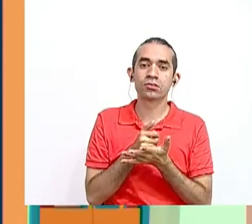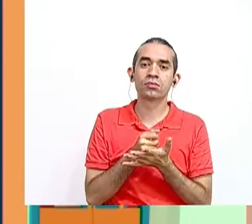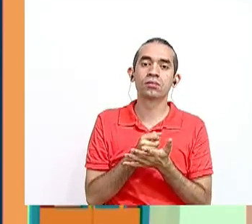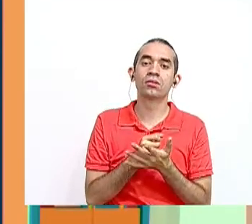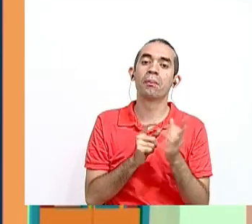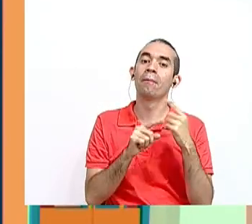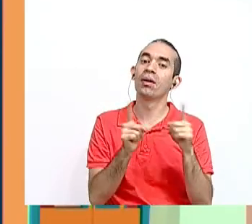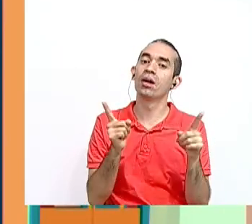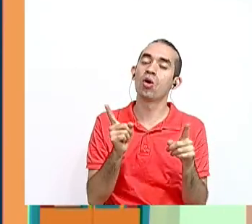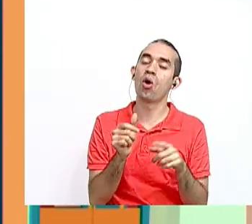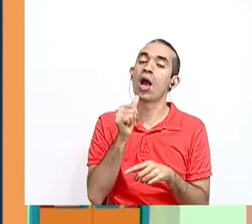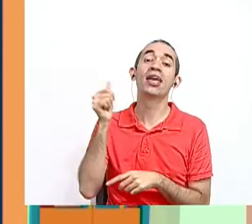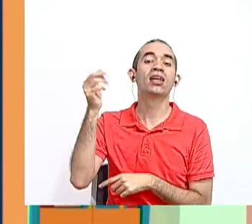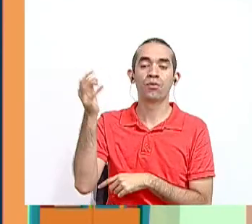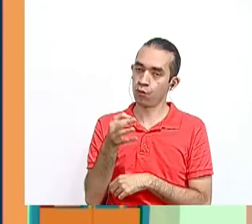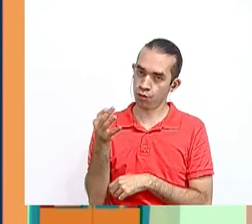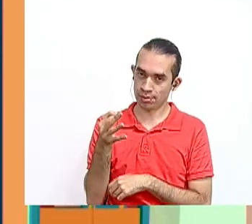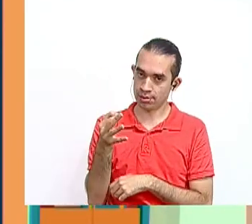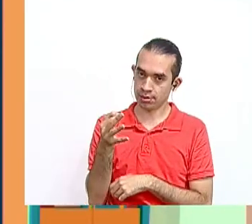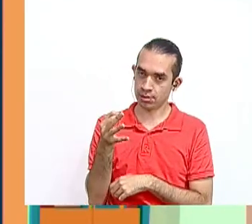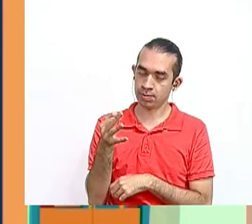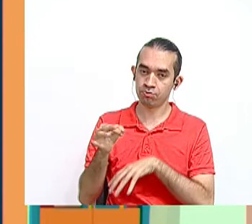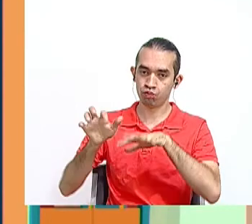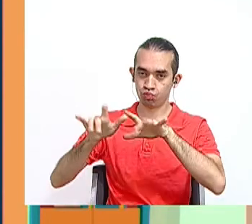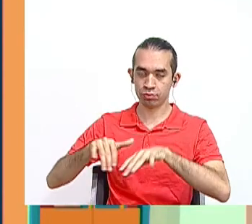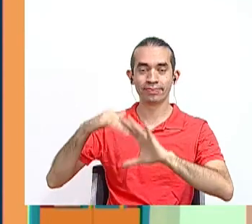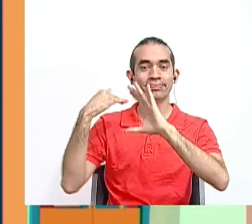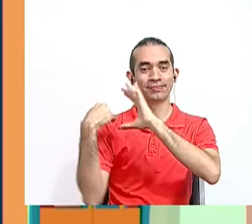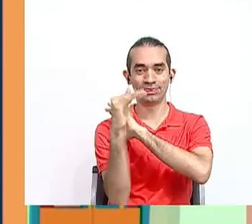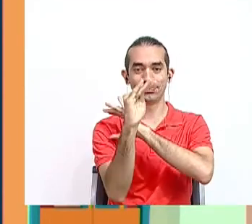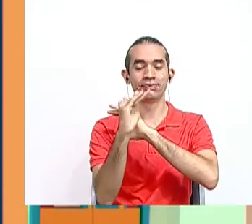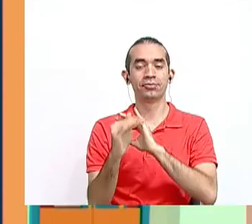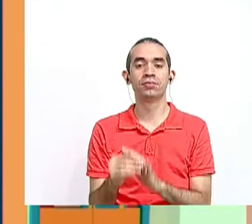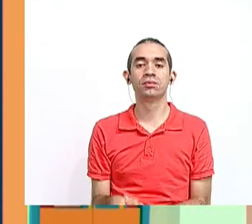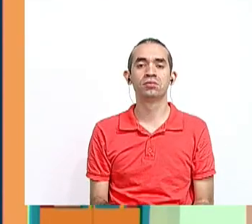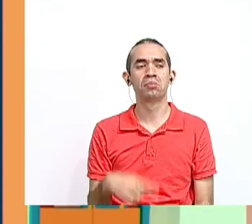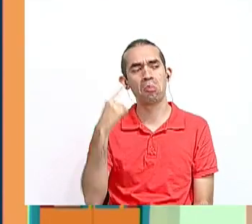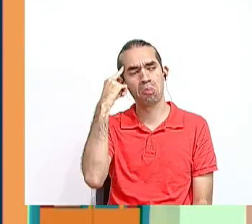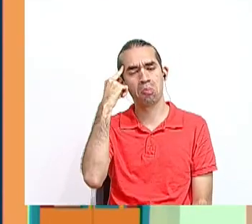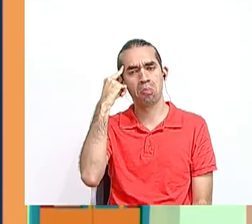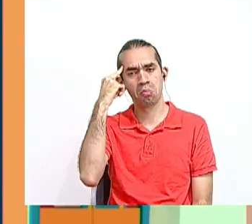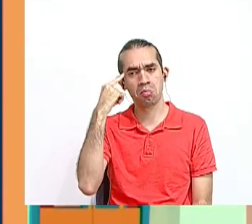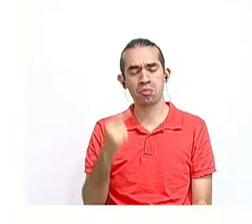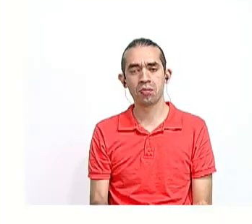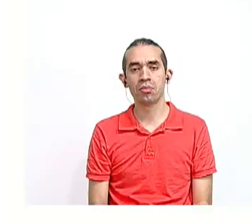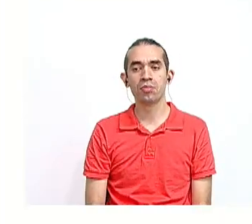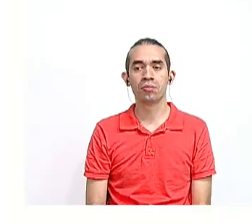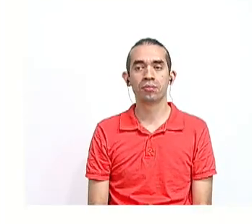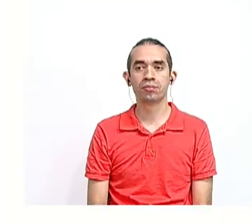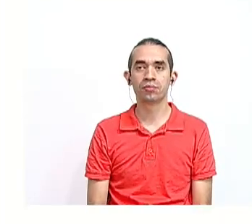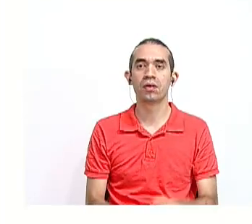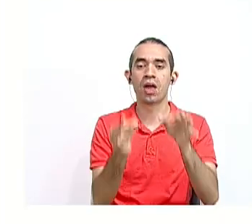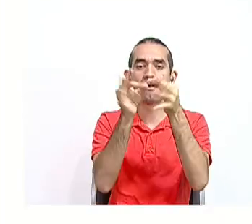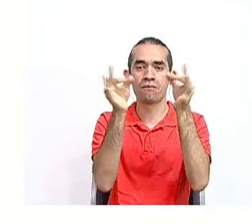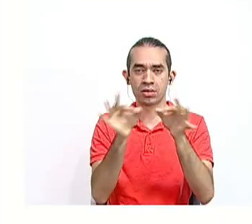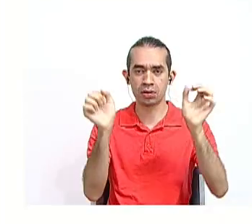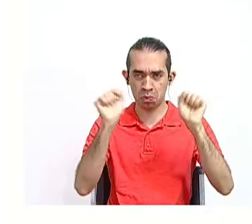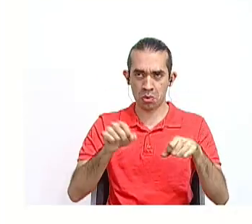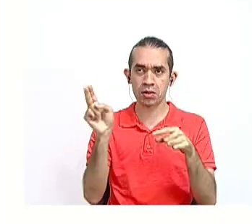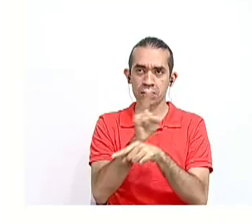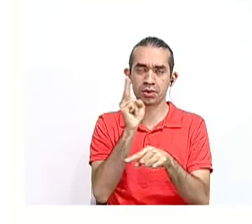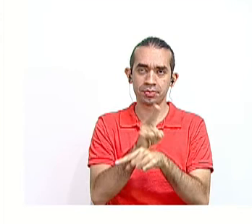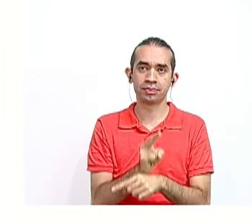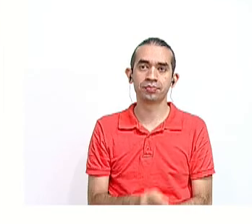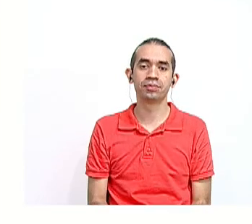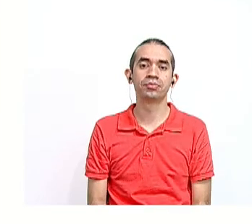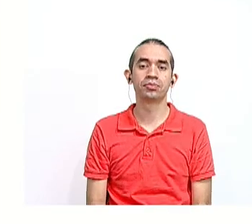an informal email, okay? So let's think about the different phrases that we can use.